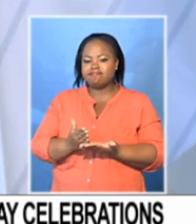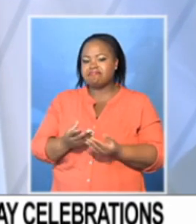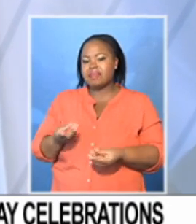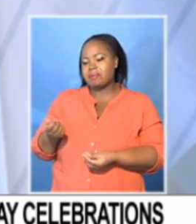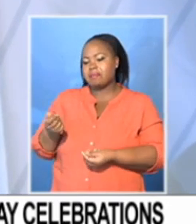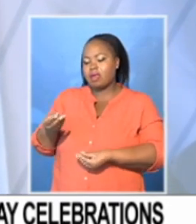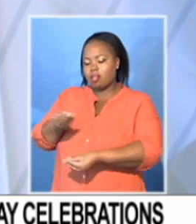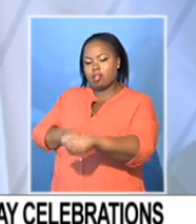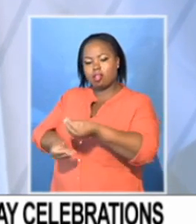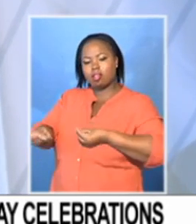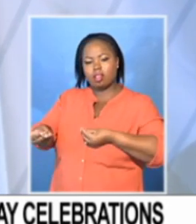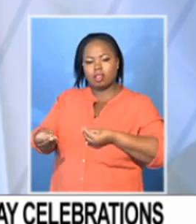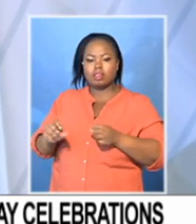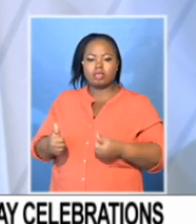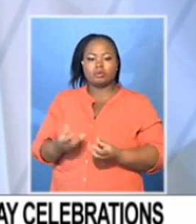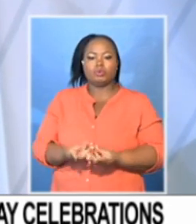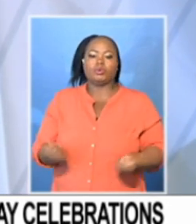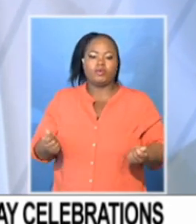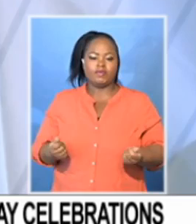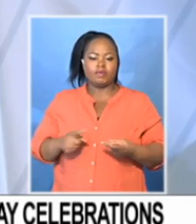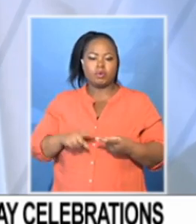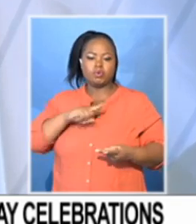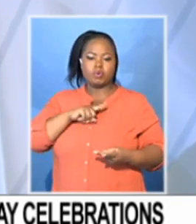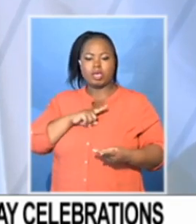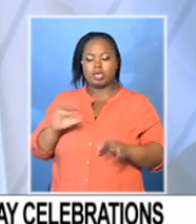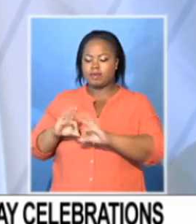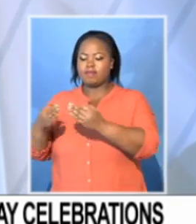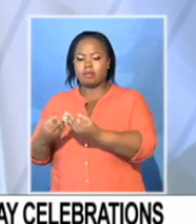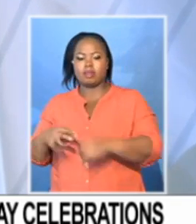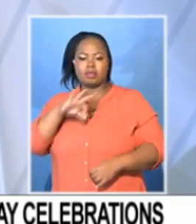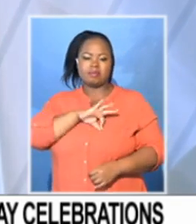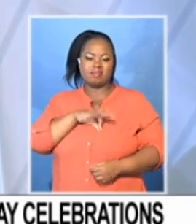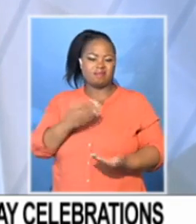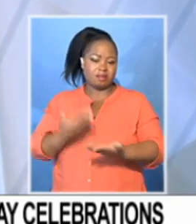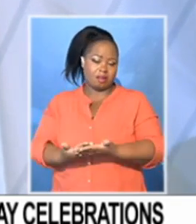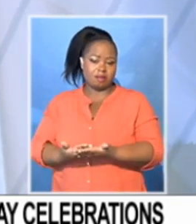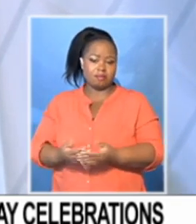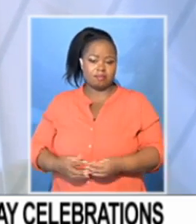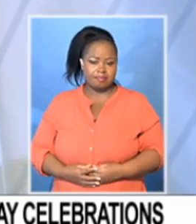cash transactions benefiting families.